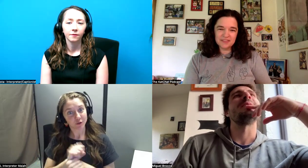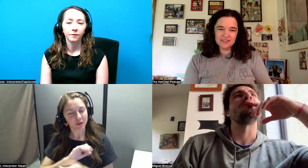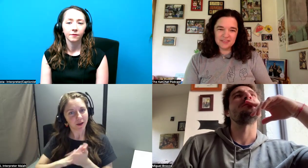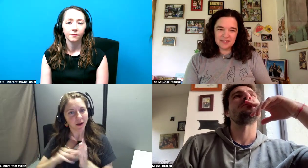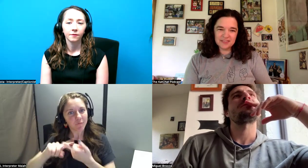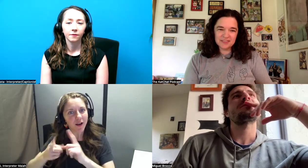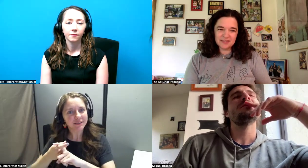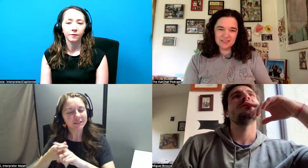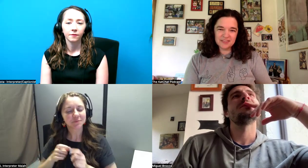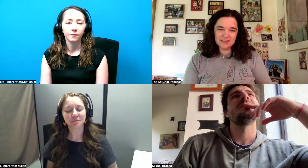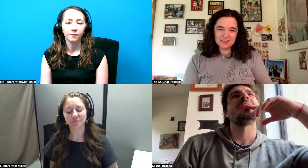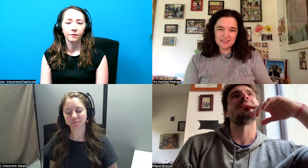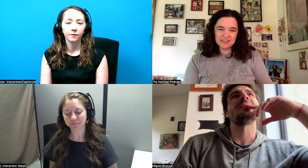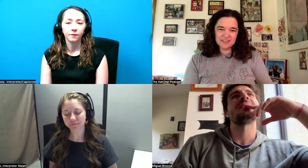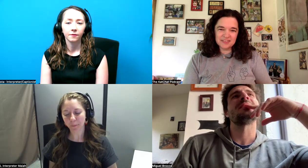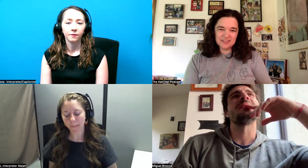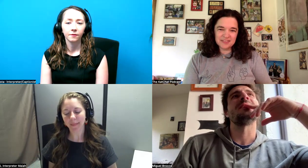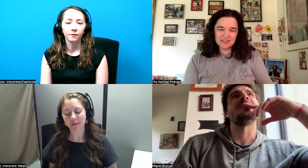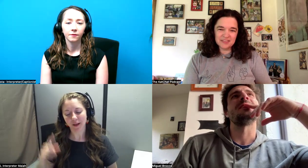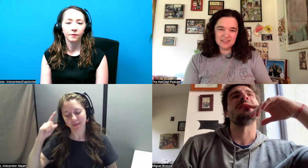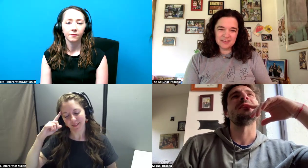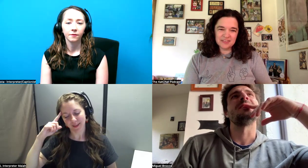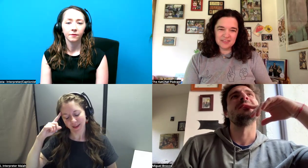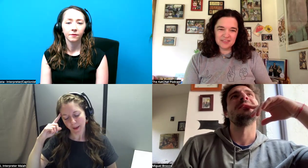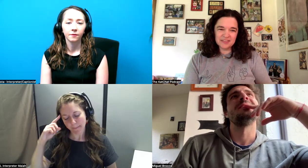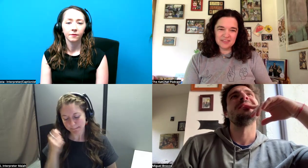And I think that